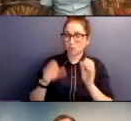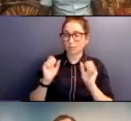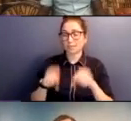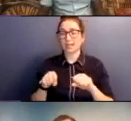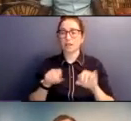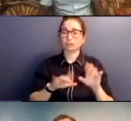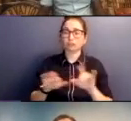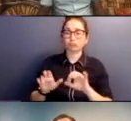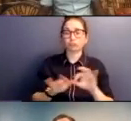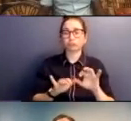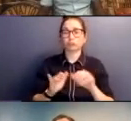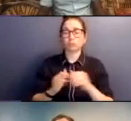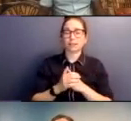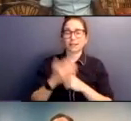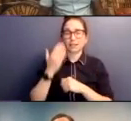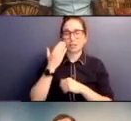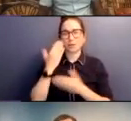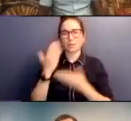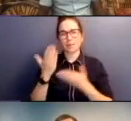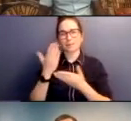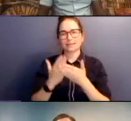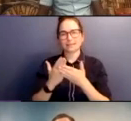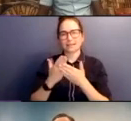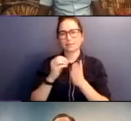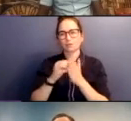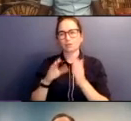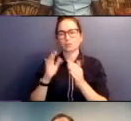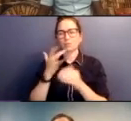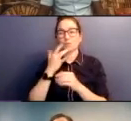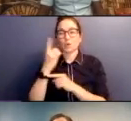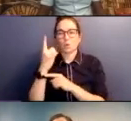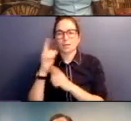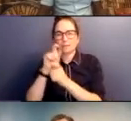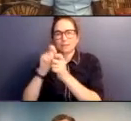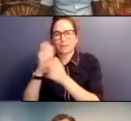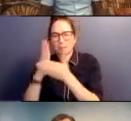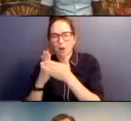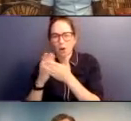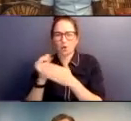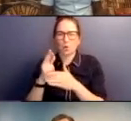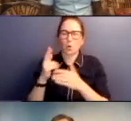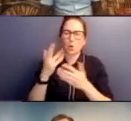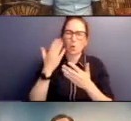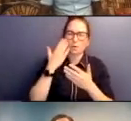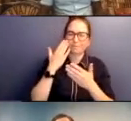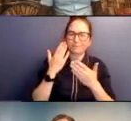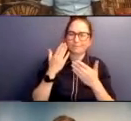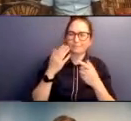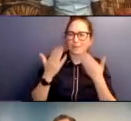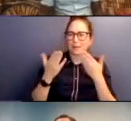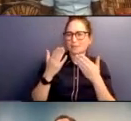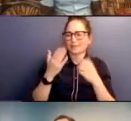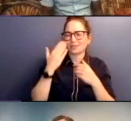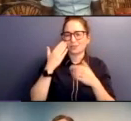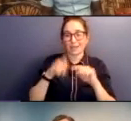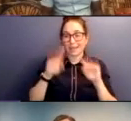while others may be better playing a certain part or a particular time within the composition due to attention